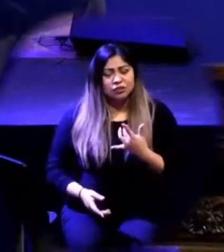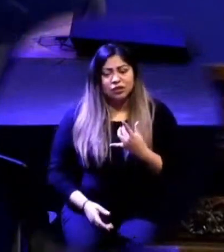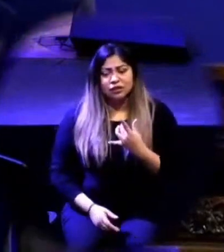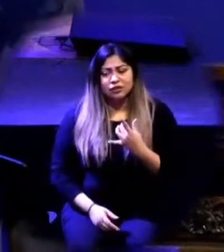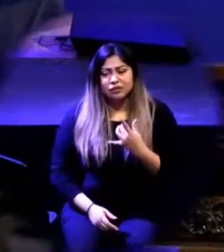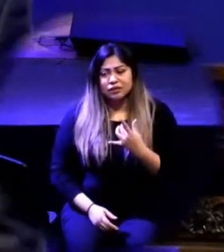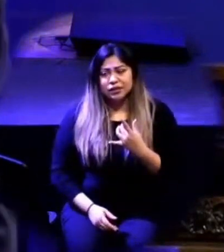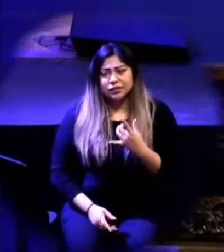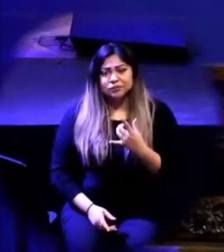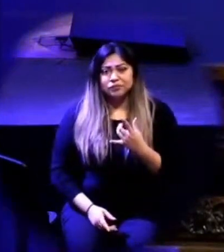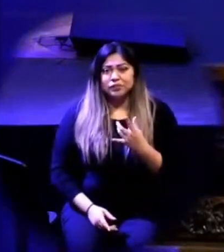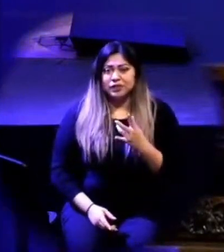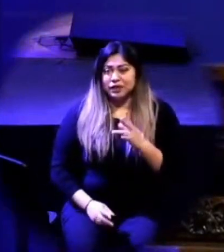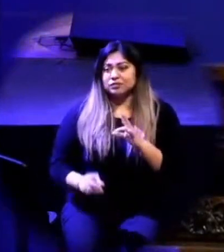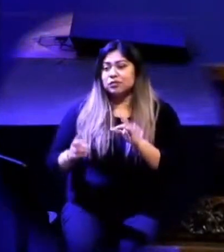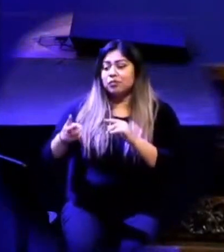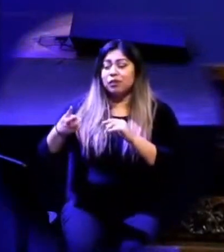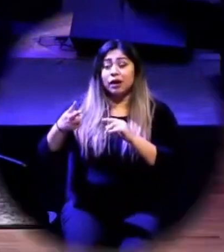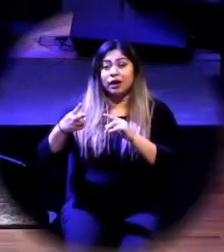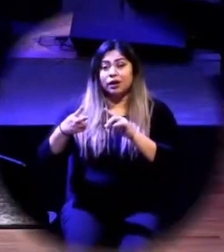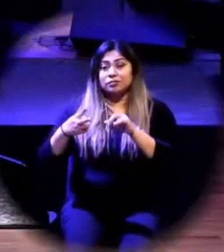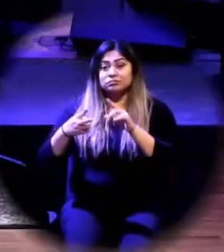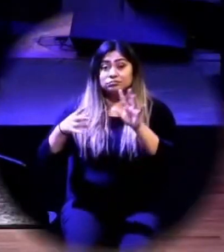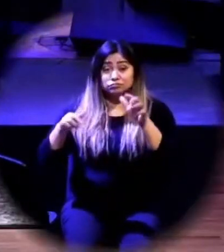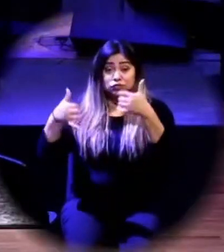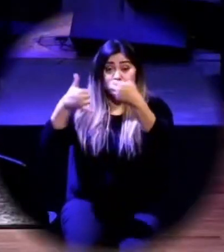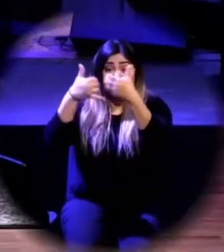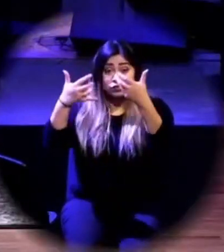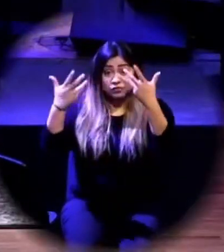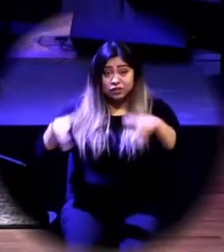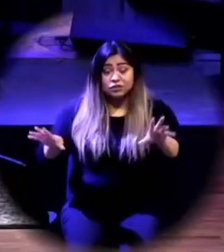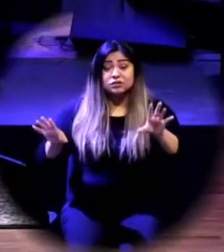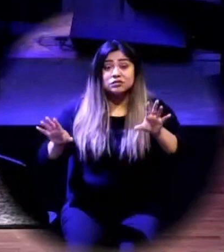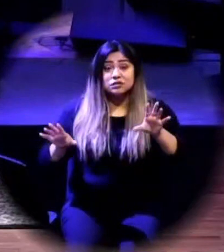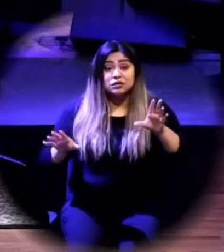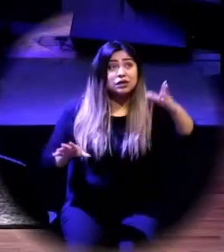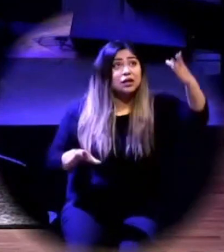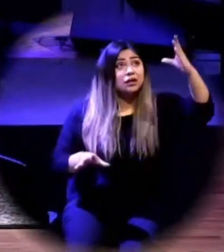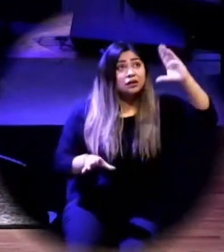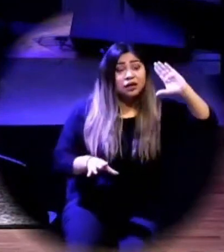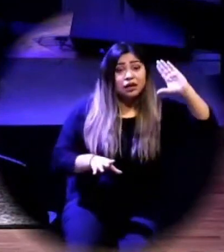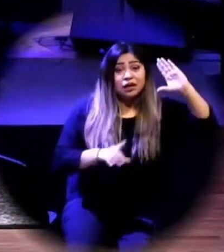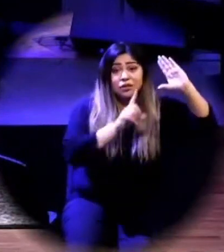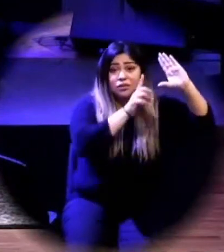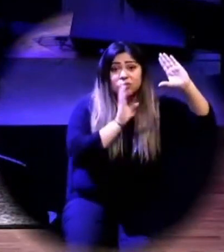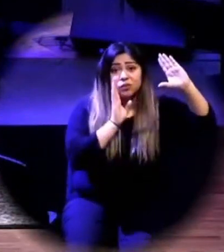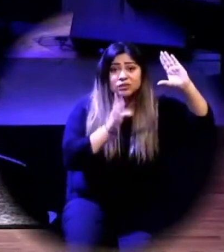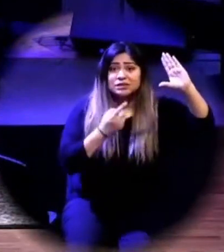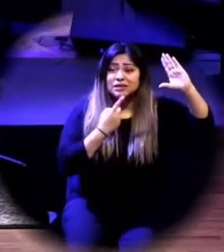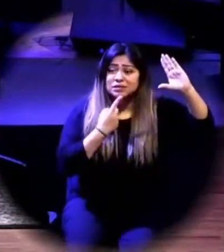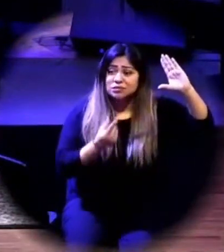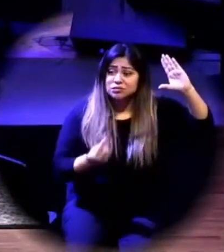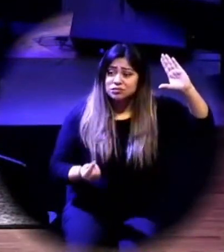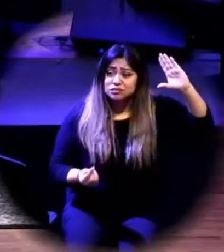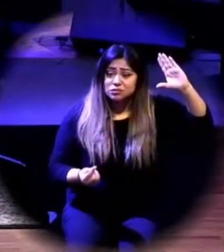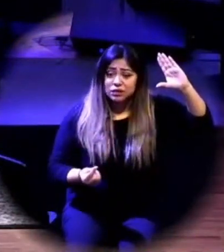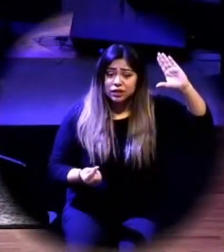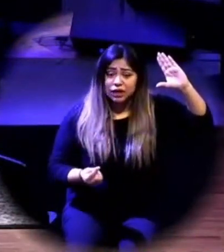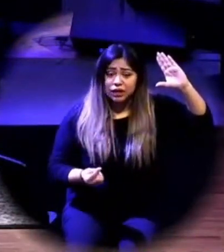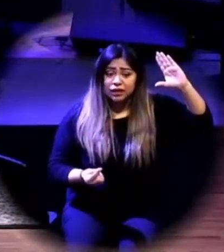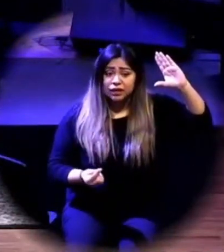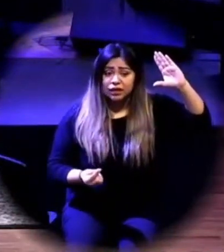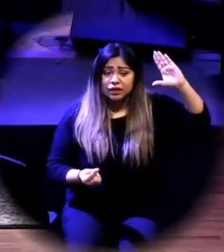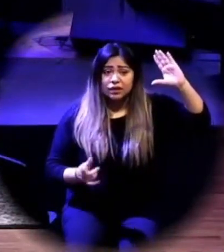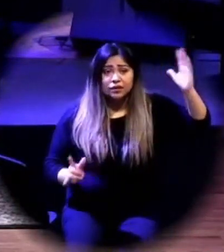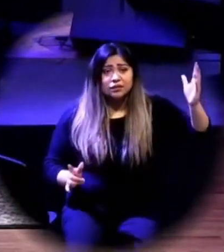our second toast after toasting our King, will say, "Here's to me." Not